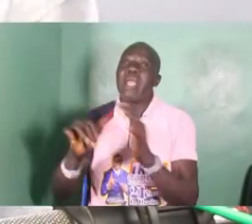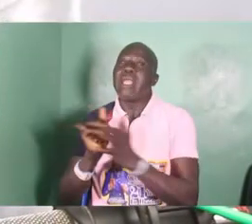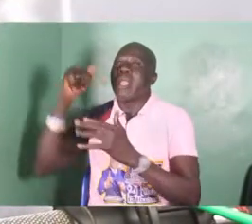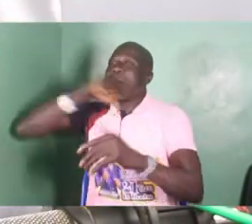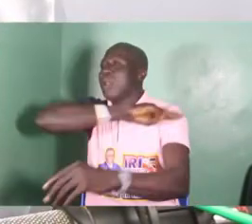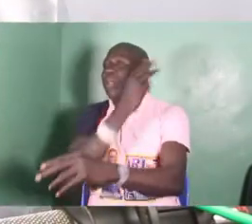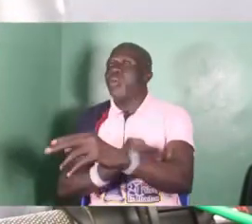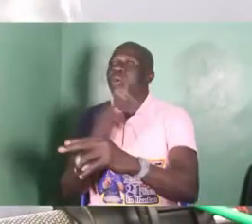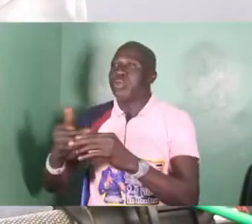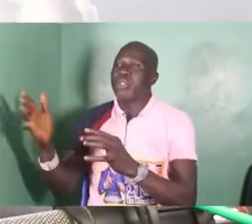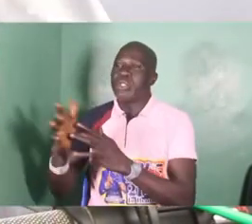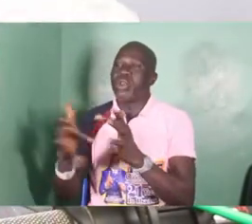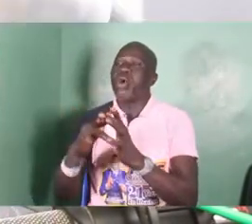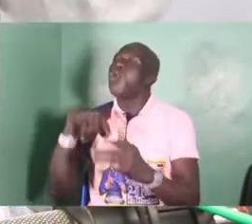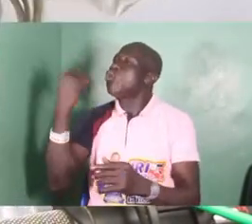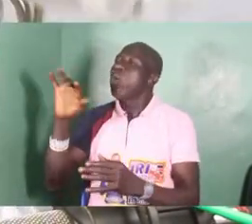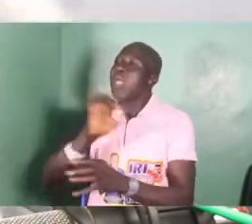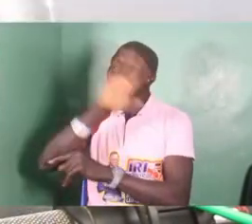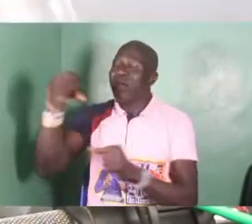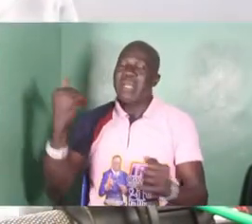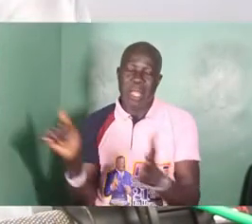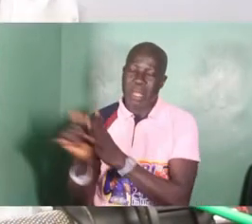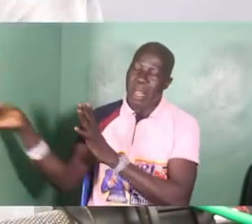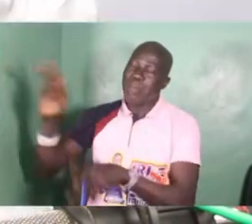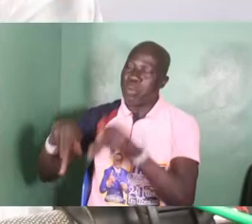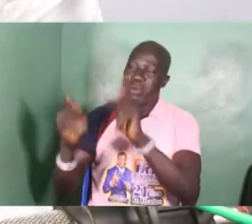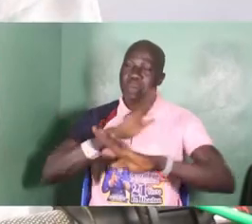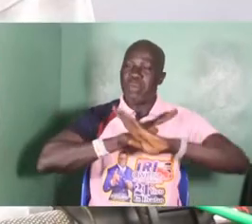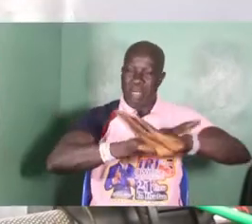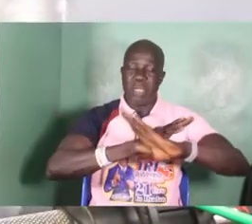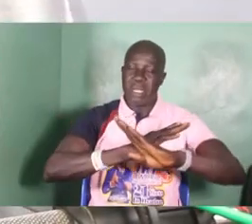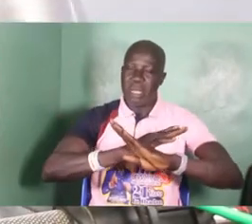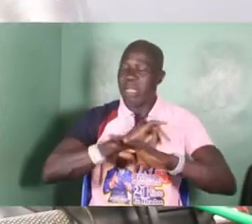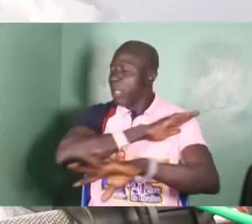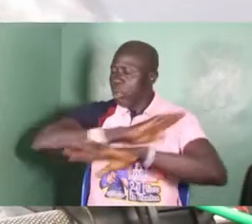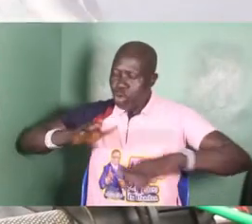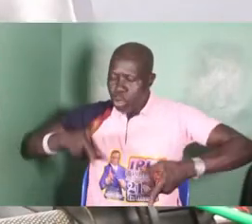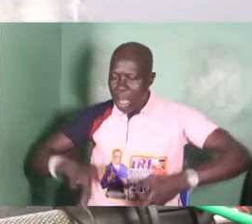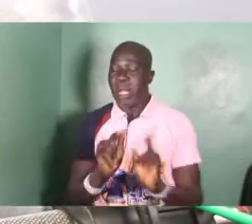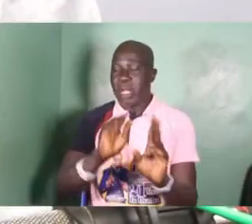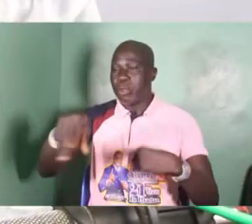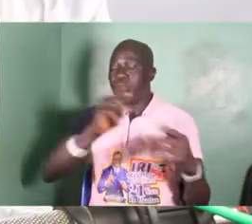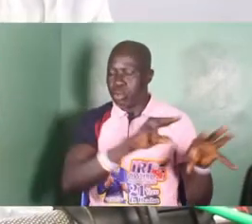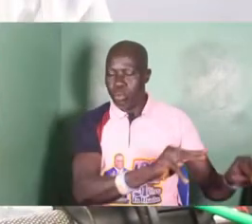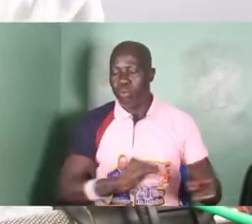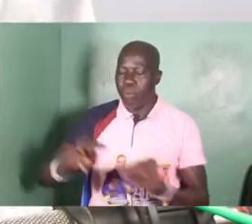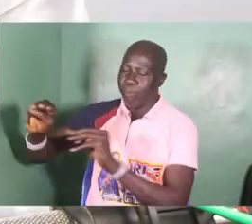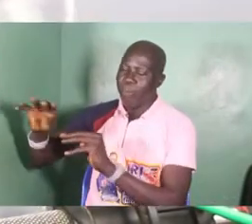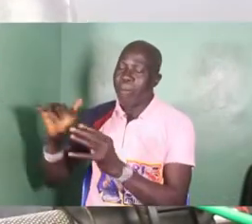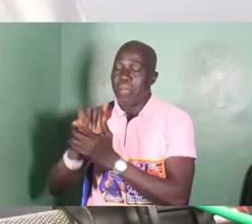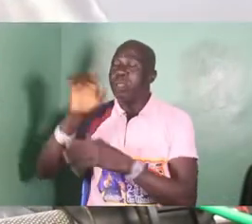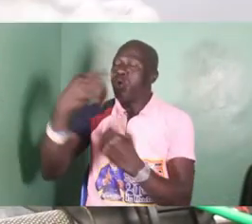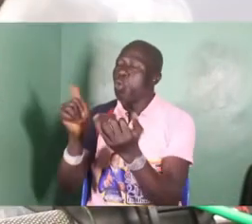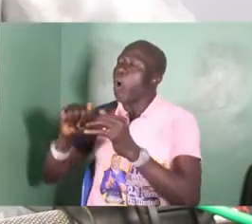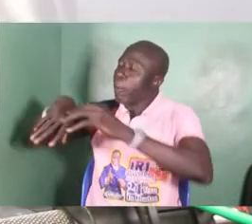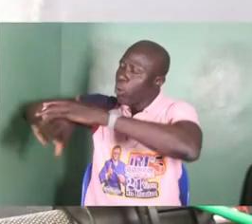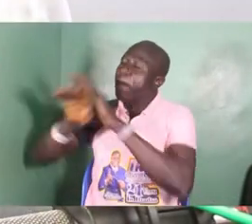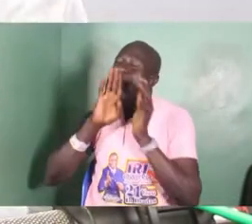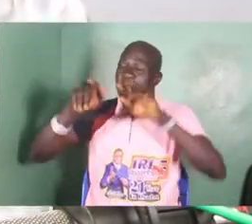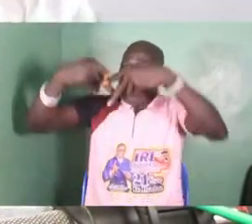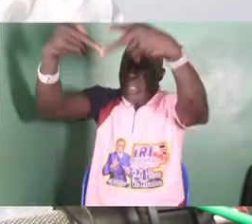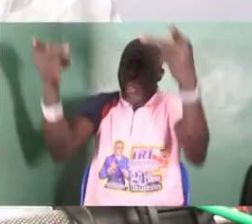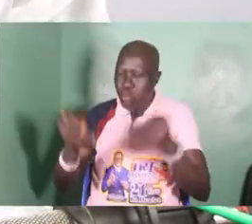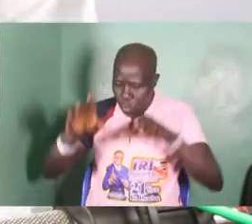In the name of Jesus. What's good? You didn't want that war. All the people that Mr. Gates said. You want to call no. Yeah, you need not to move. God, that be a damn war.